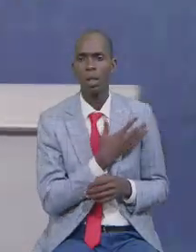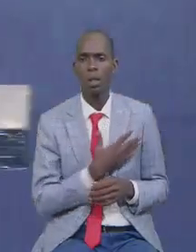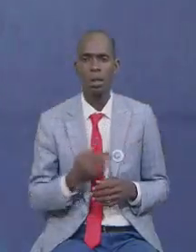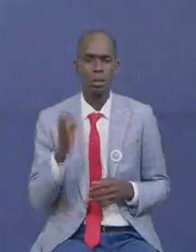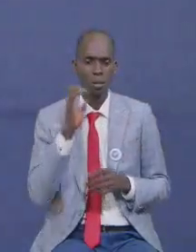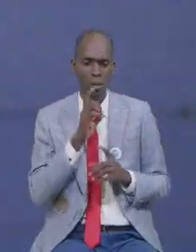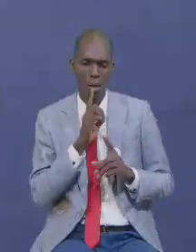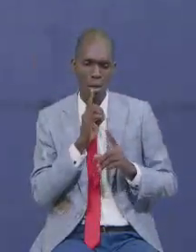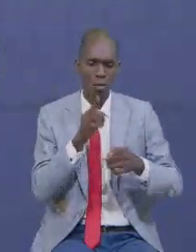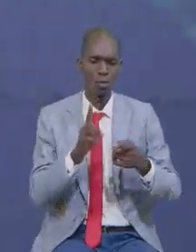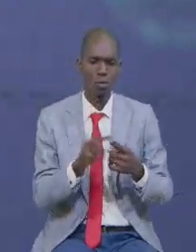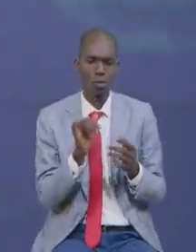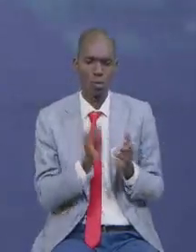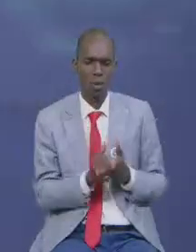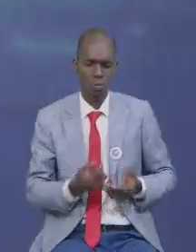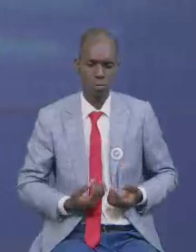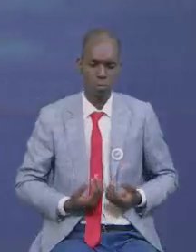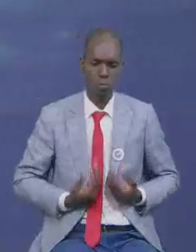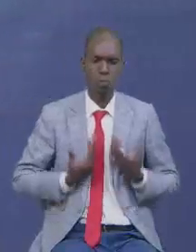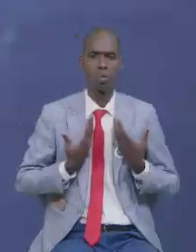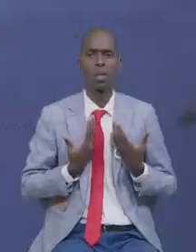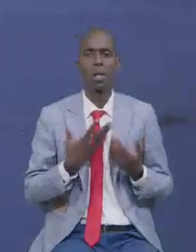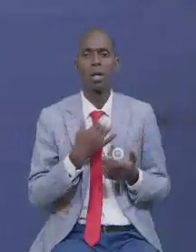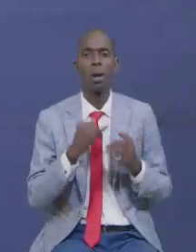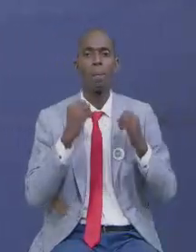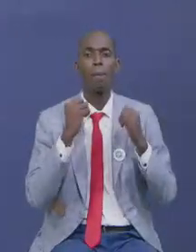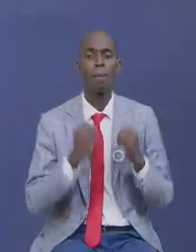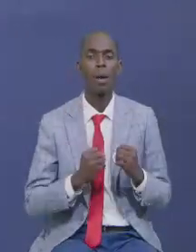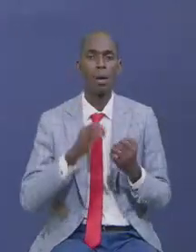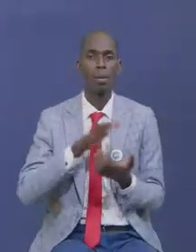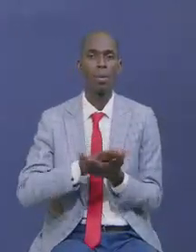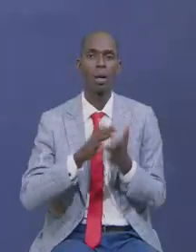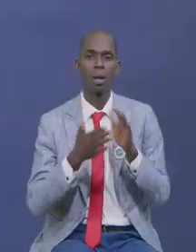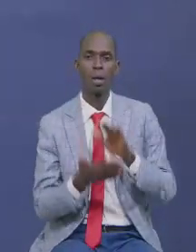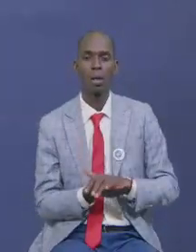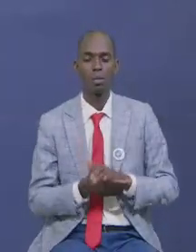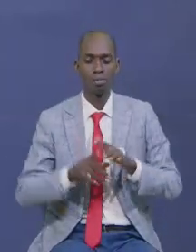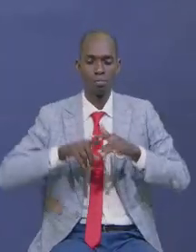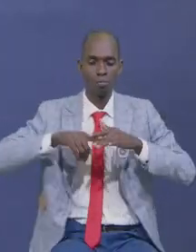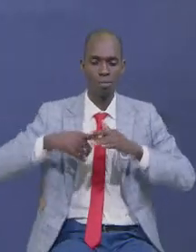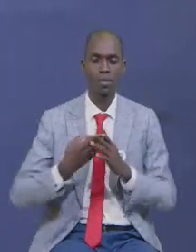to that move, and power became activated.